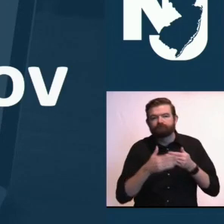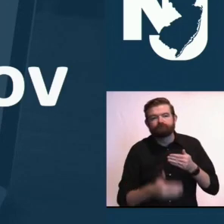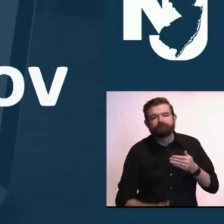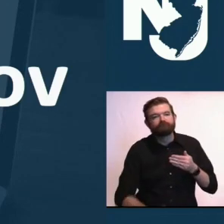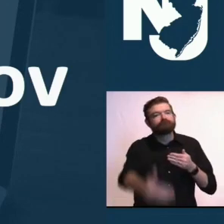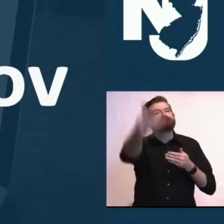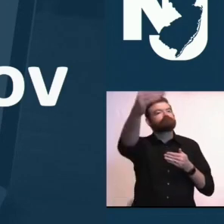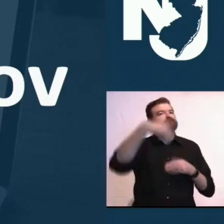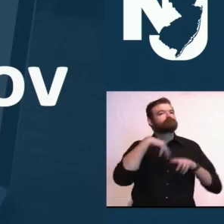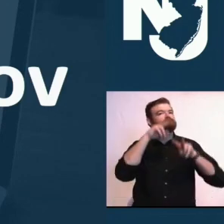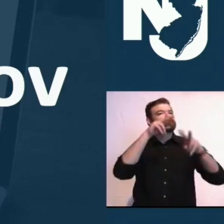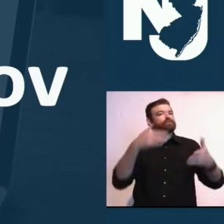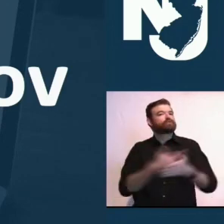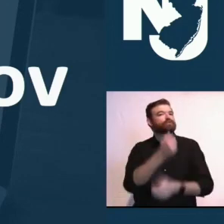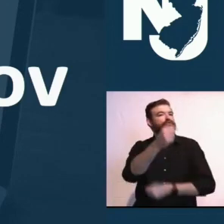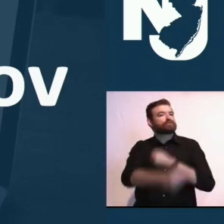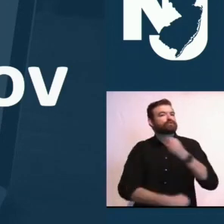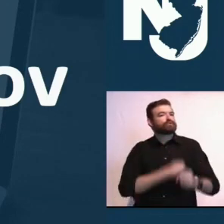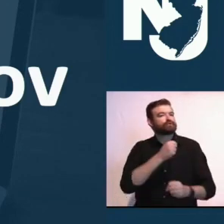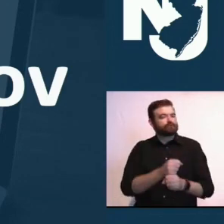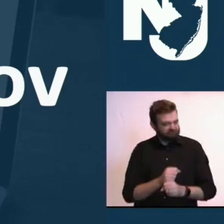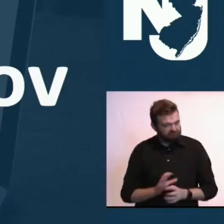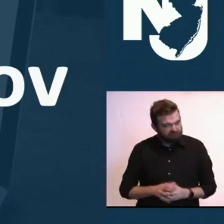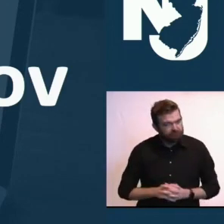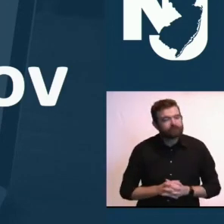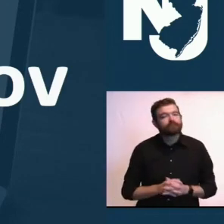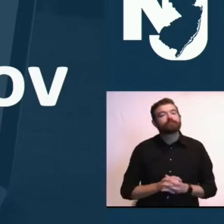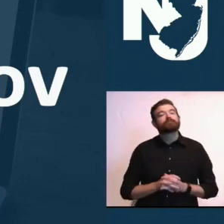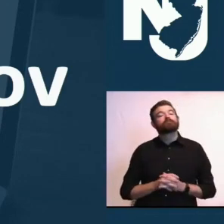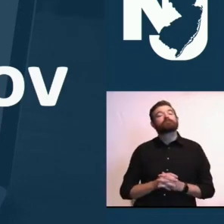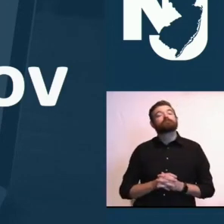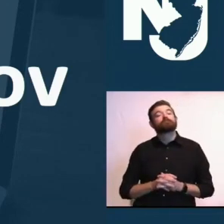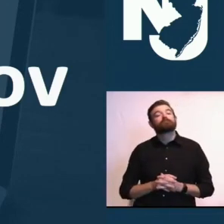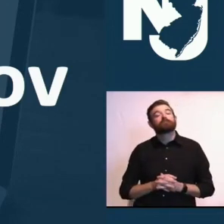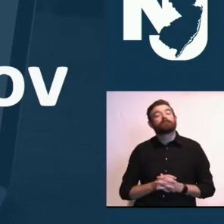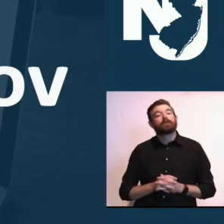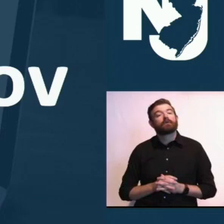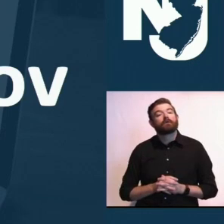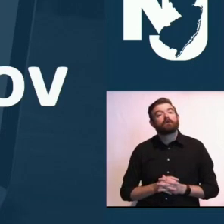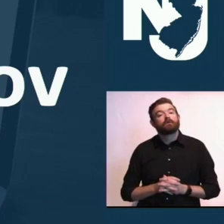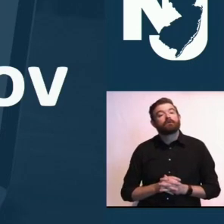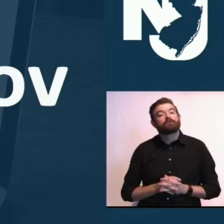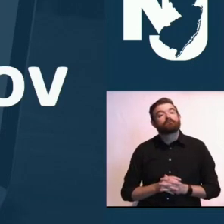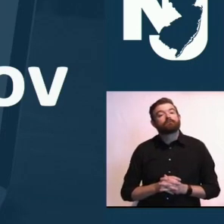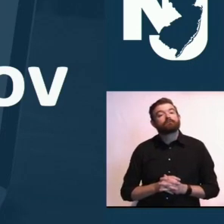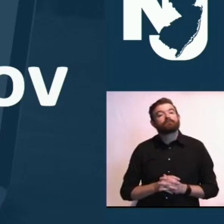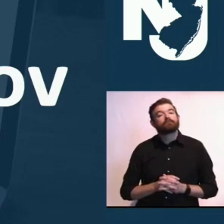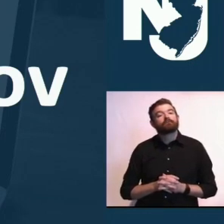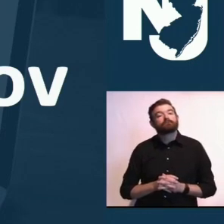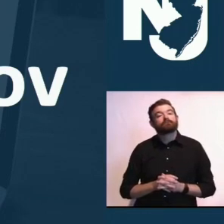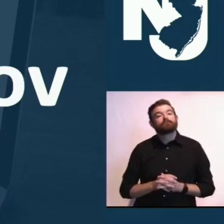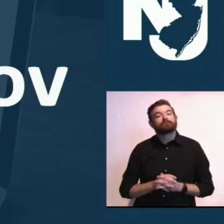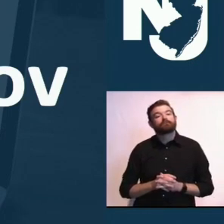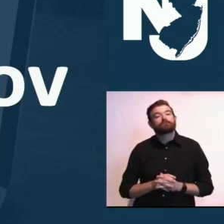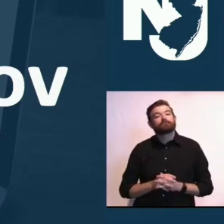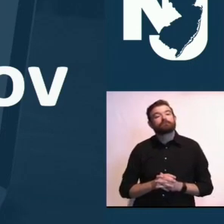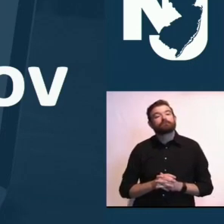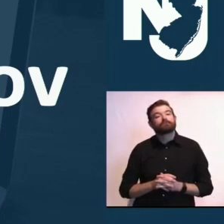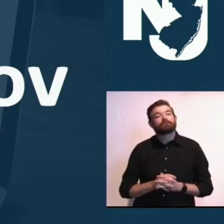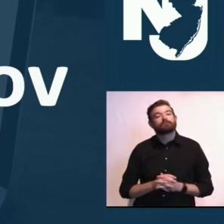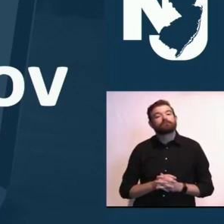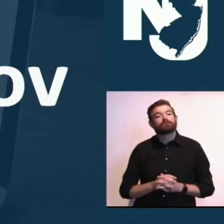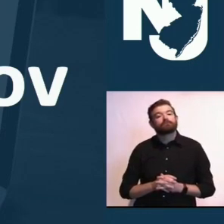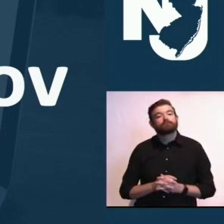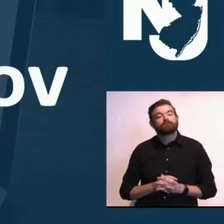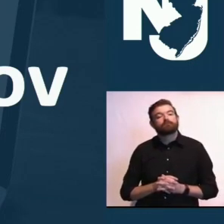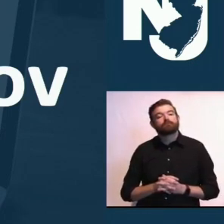year. We have not only made real progress to restoring our sense of normalcy, even in the